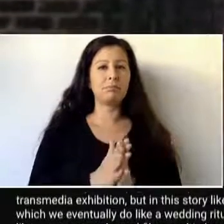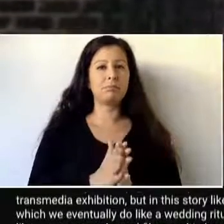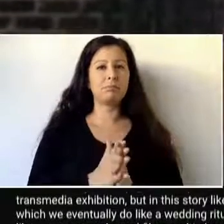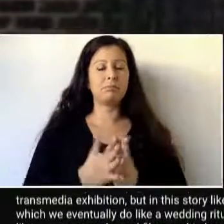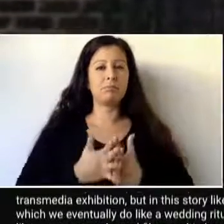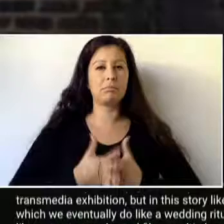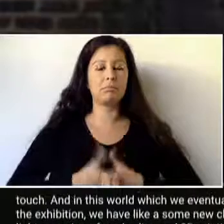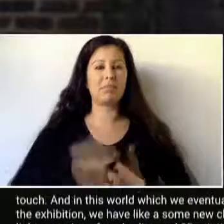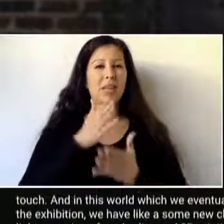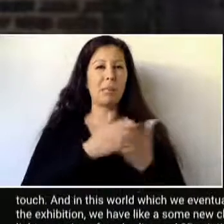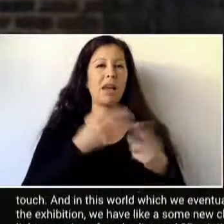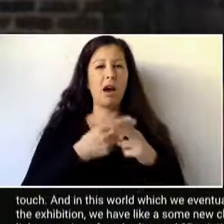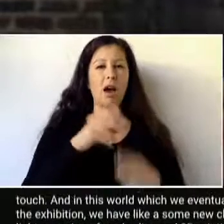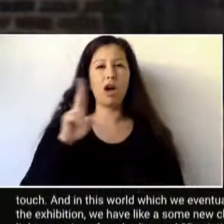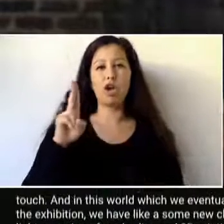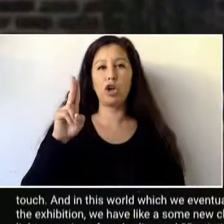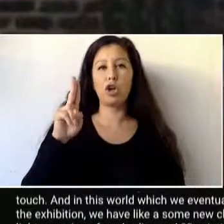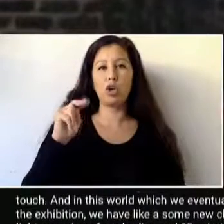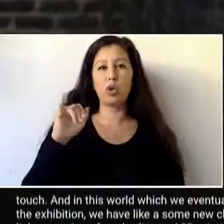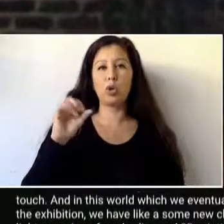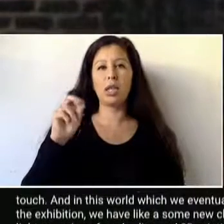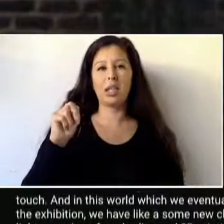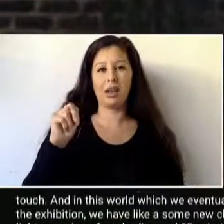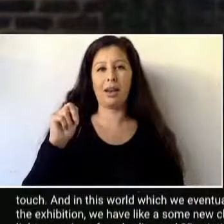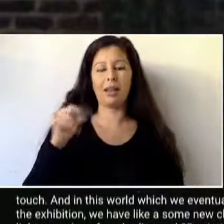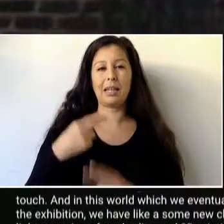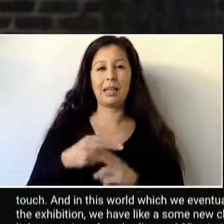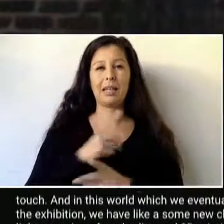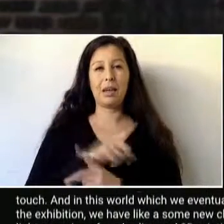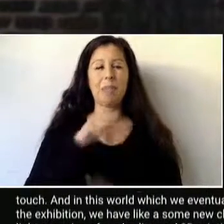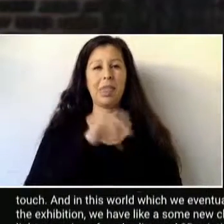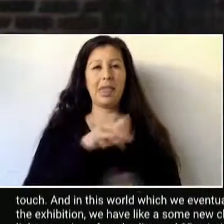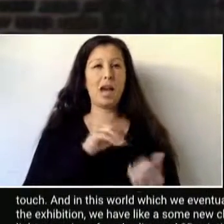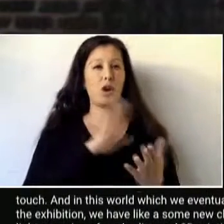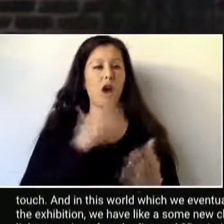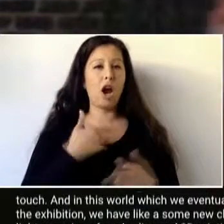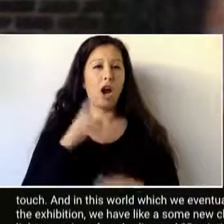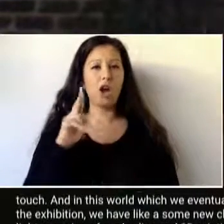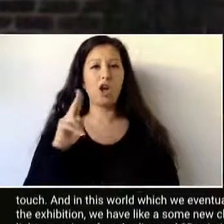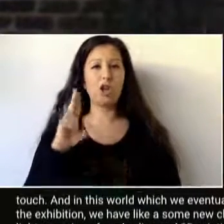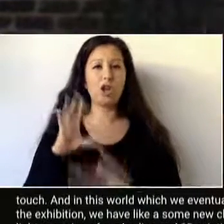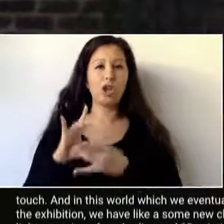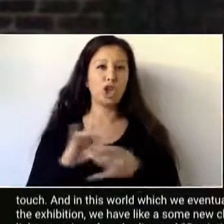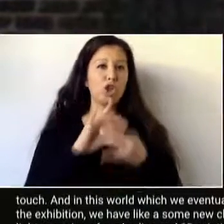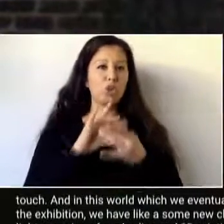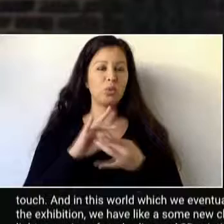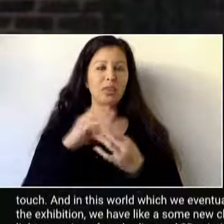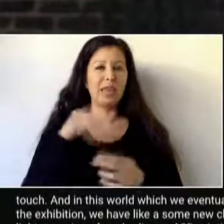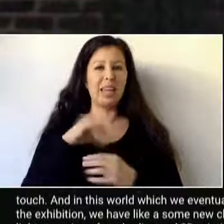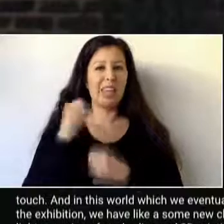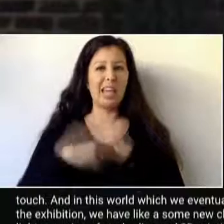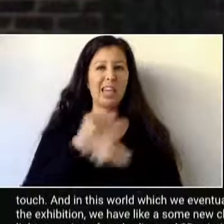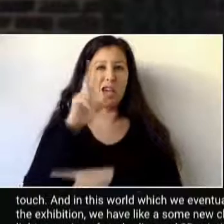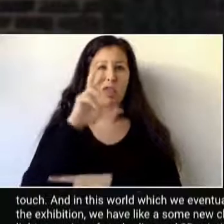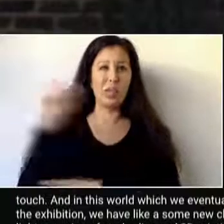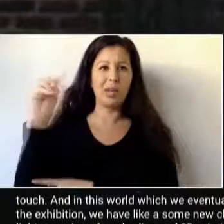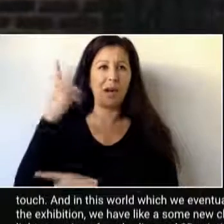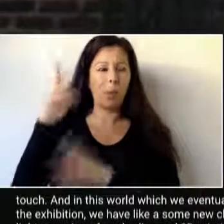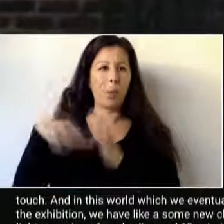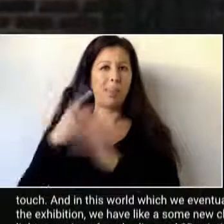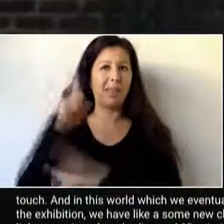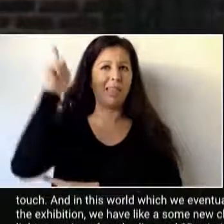the piece is called Union, but addresses the like our union in the year 3000 and what that means as we